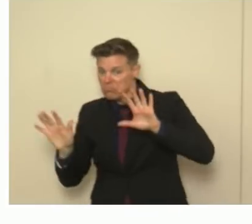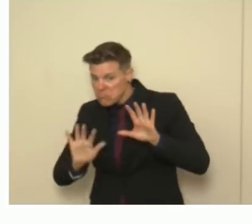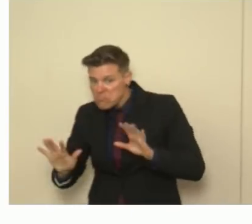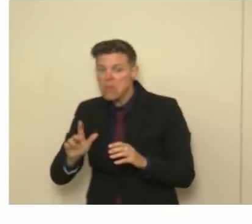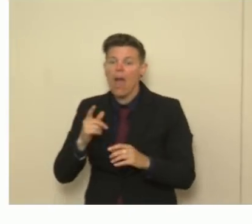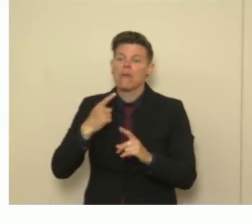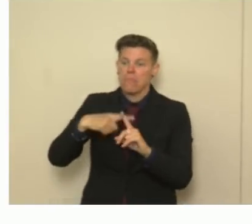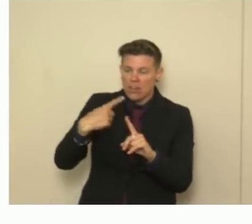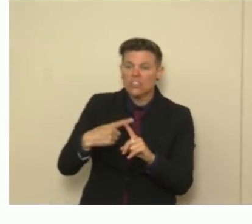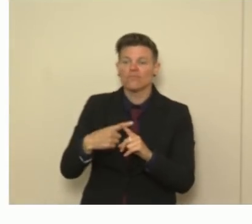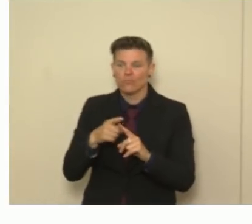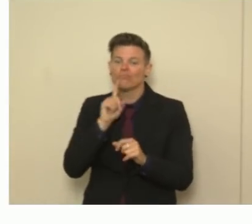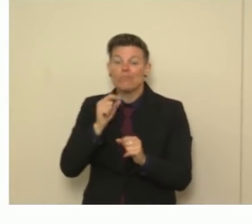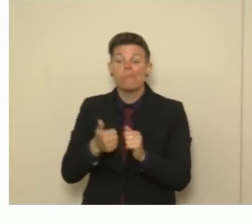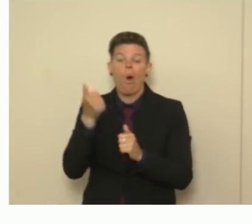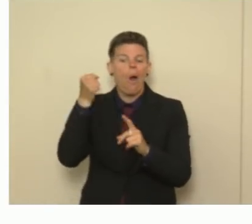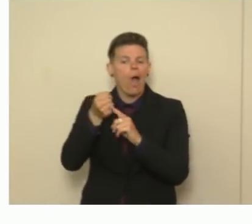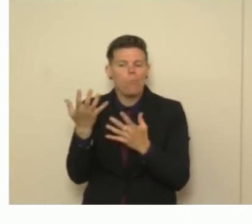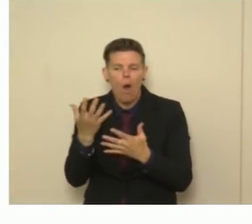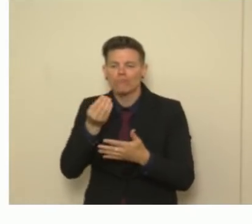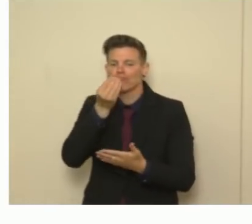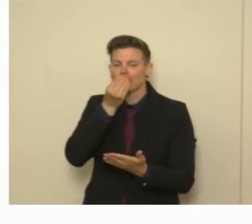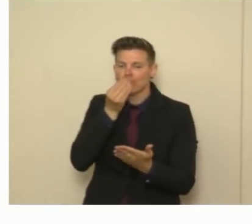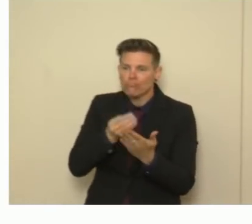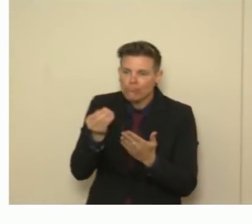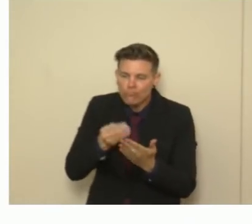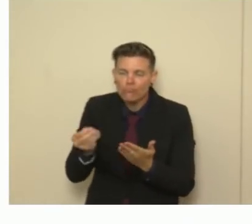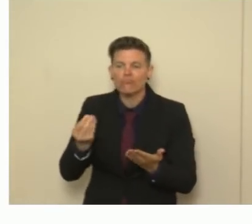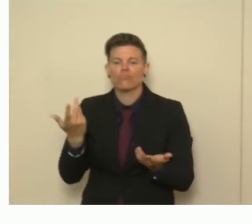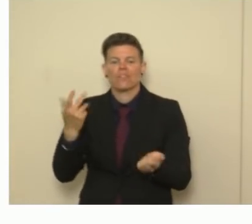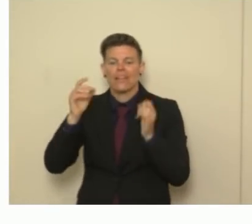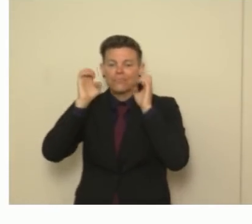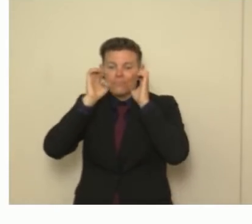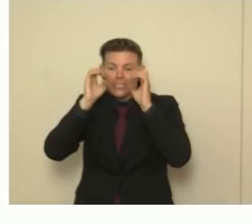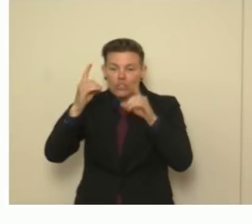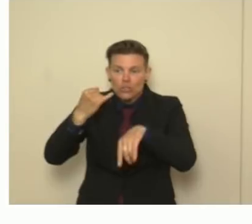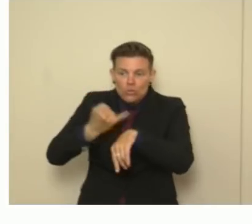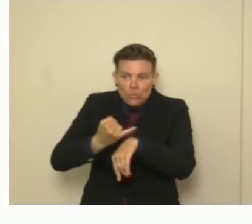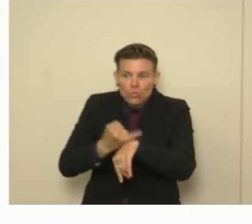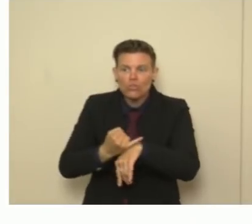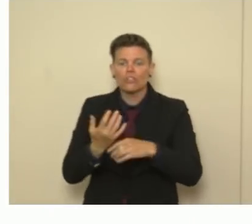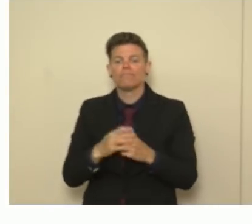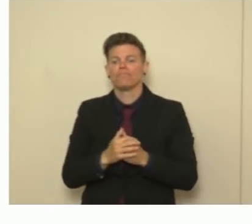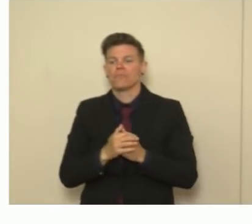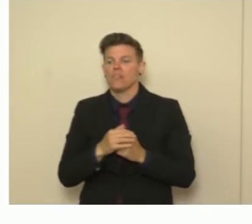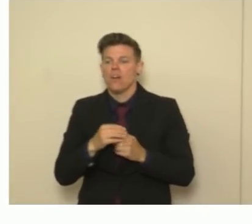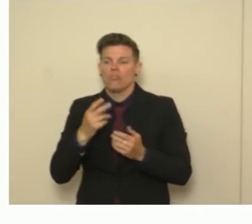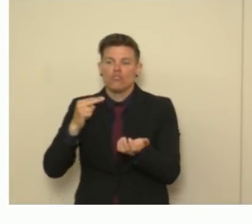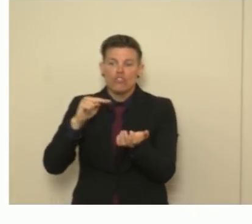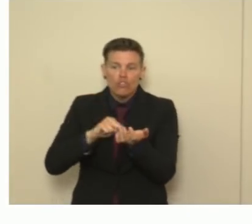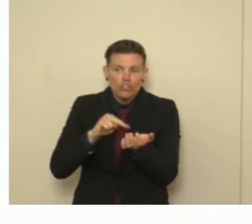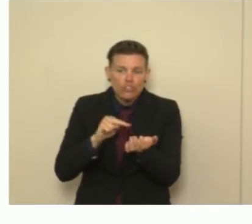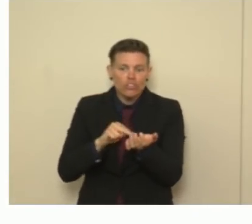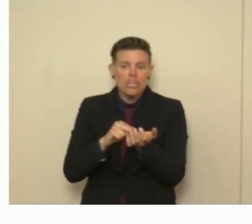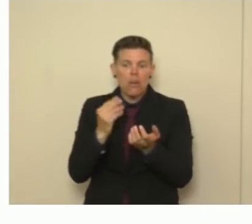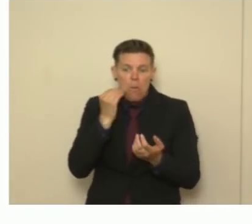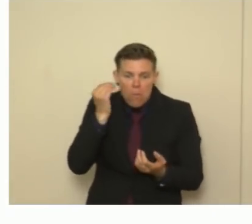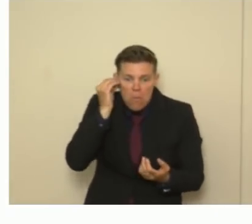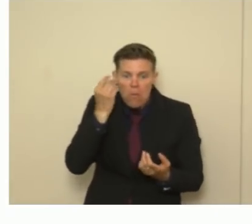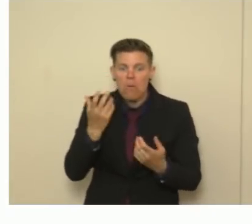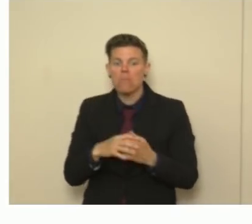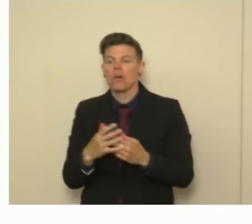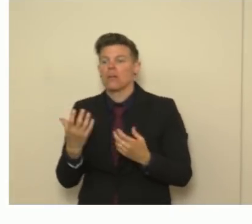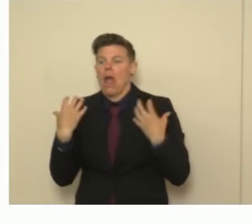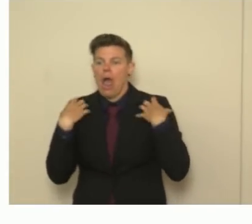convenience stores, educational institutions, non-food retail, home health care, detention